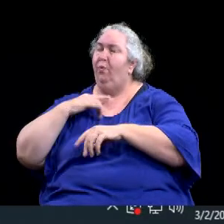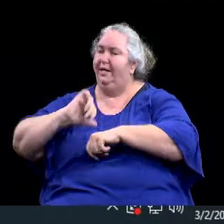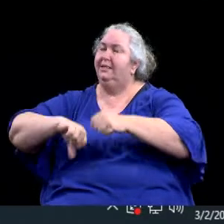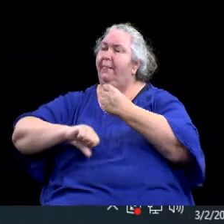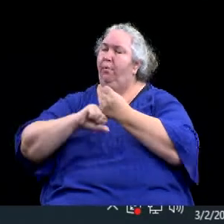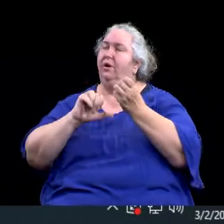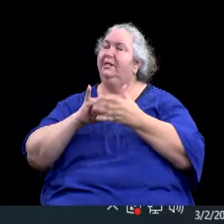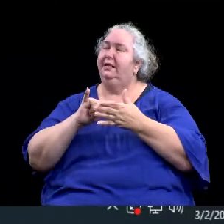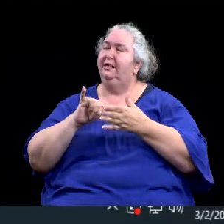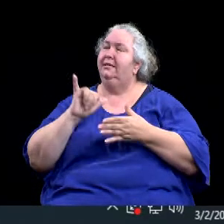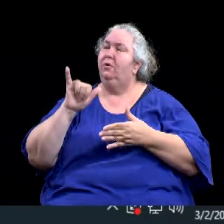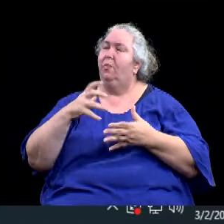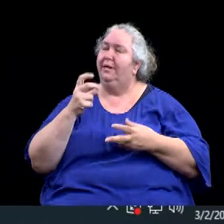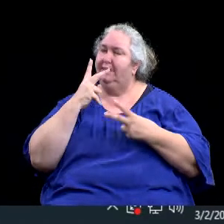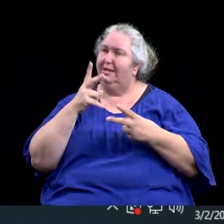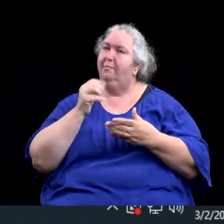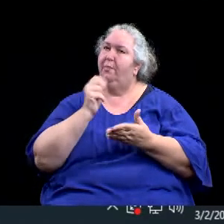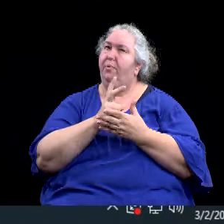questions, I'd be glad to answer those.